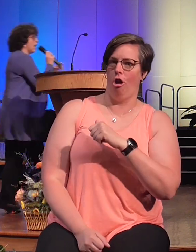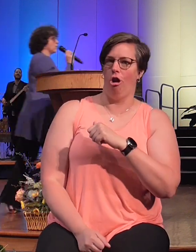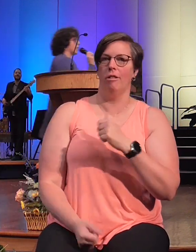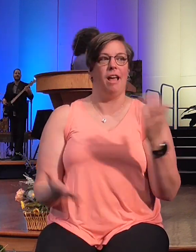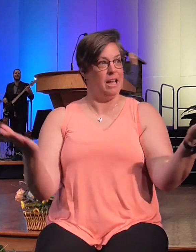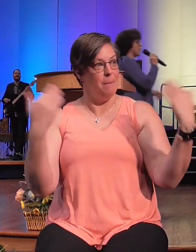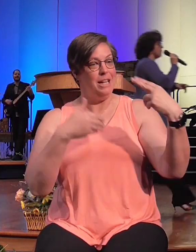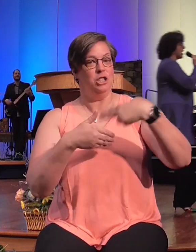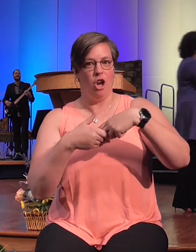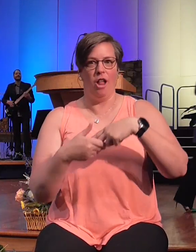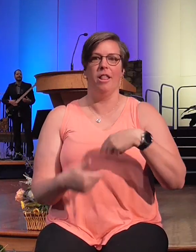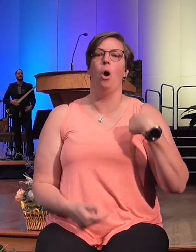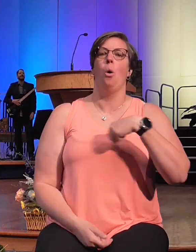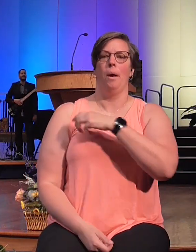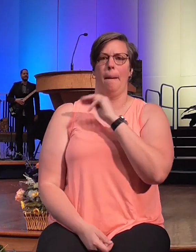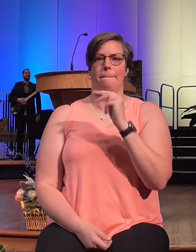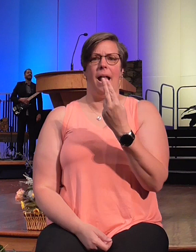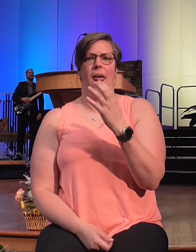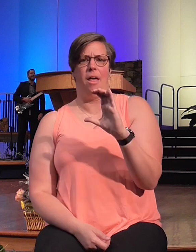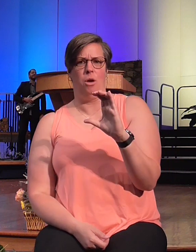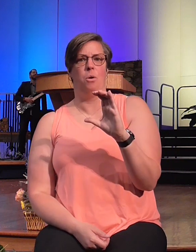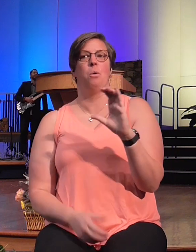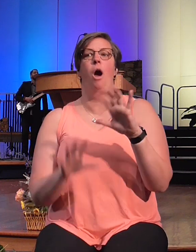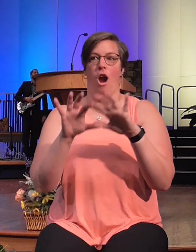Sing along, we are Mile High.